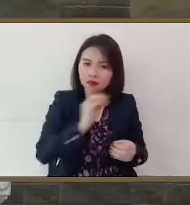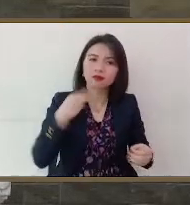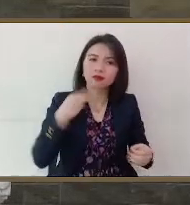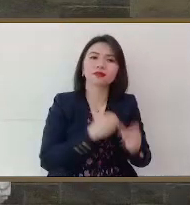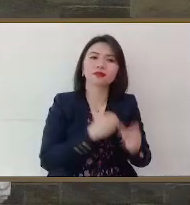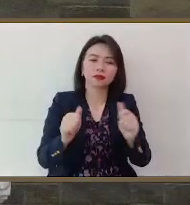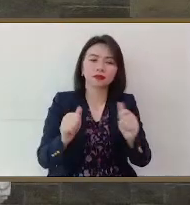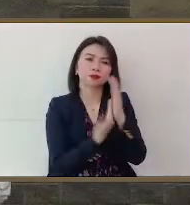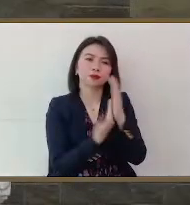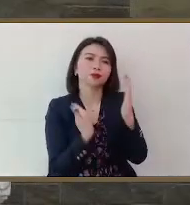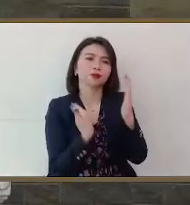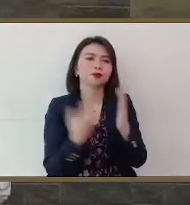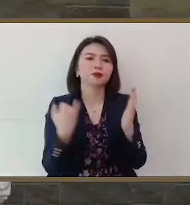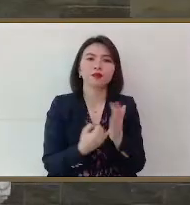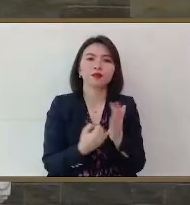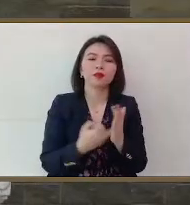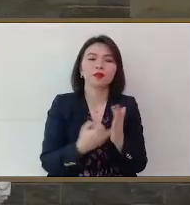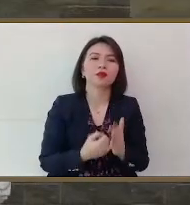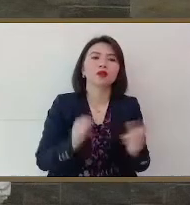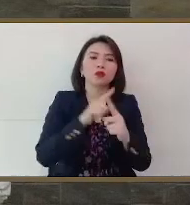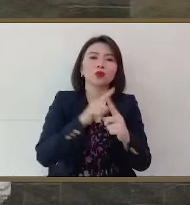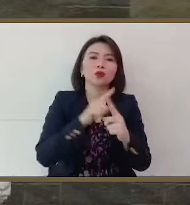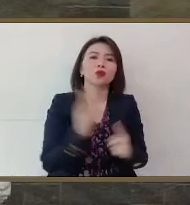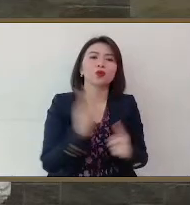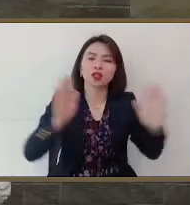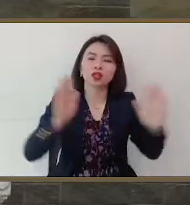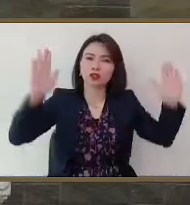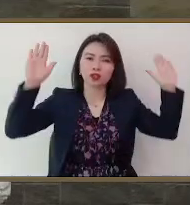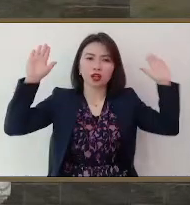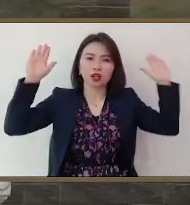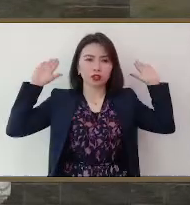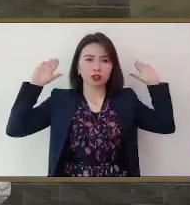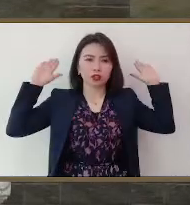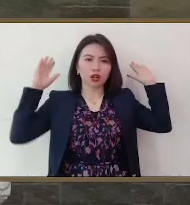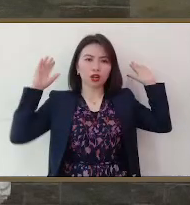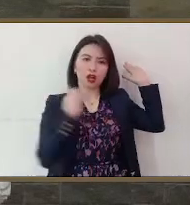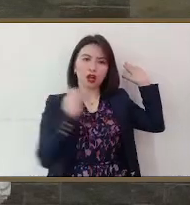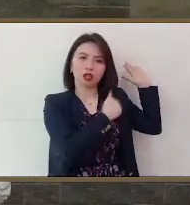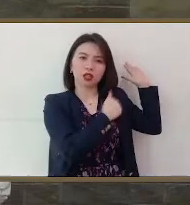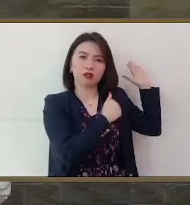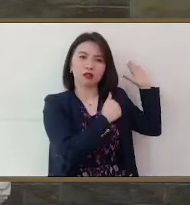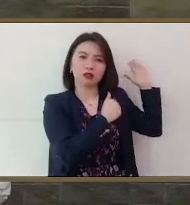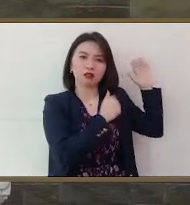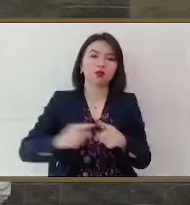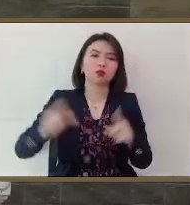ito habang nagsasubmit po tayo sa salita ng Diyos.